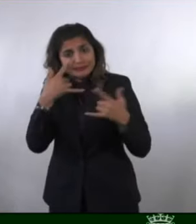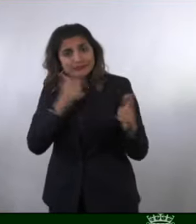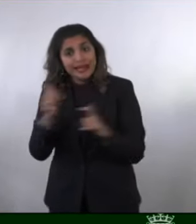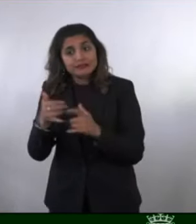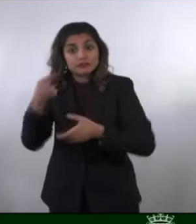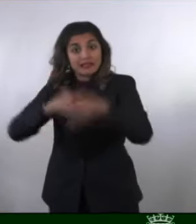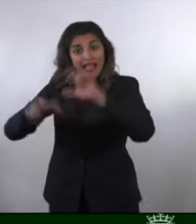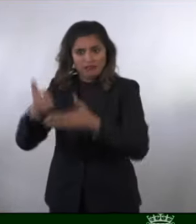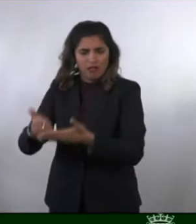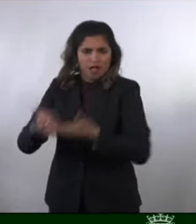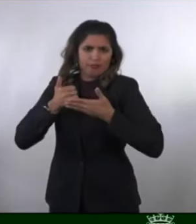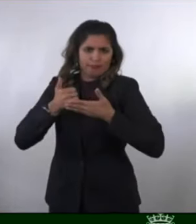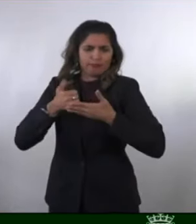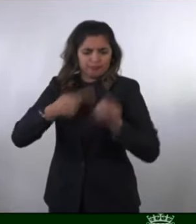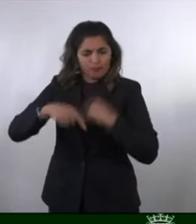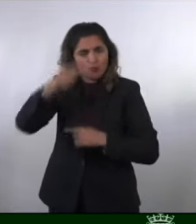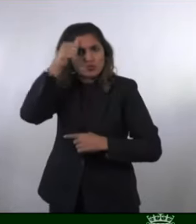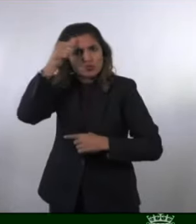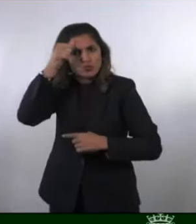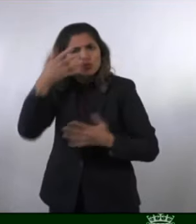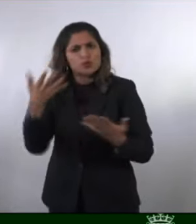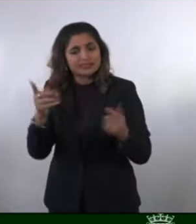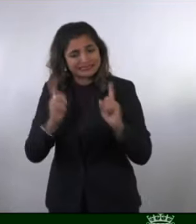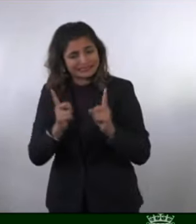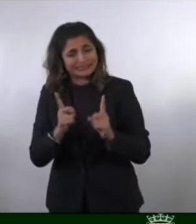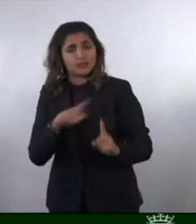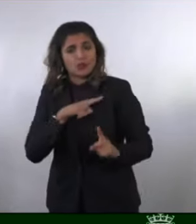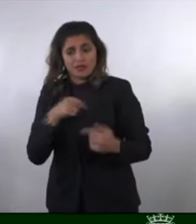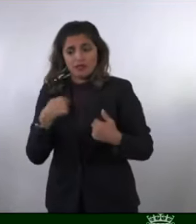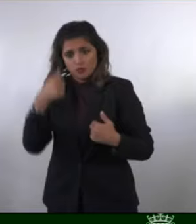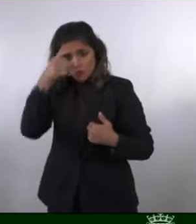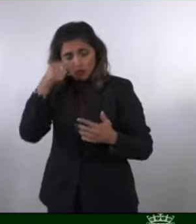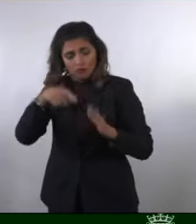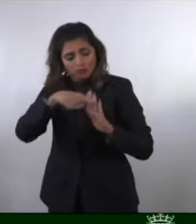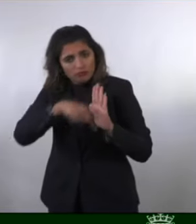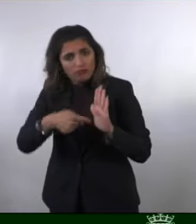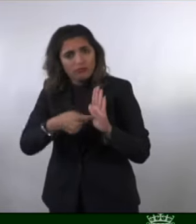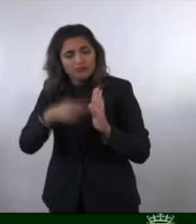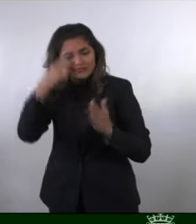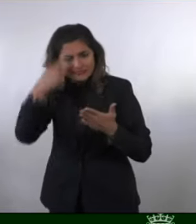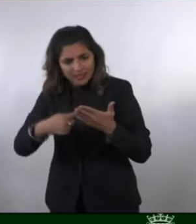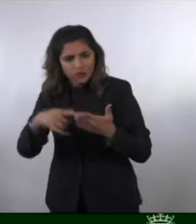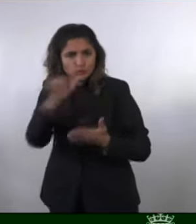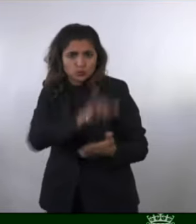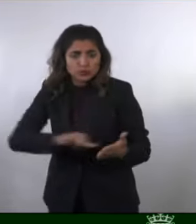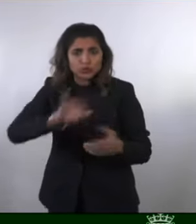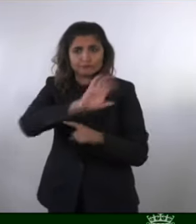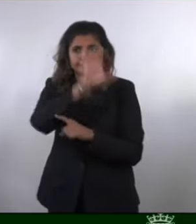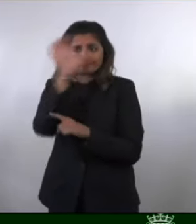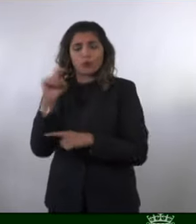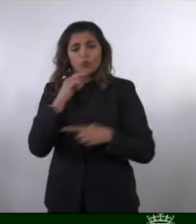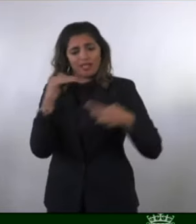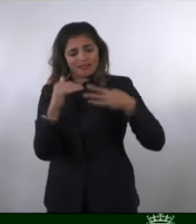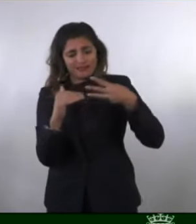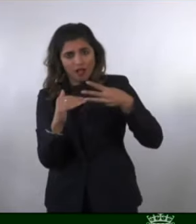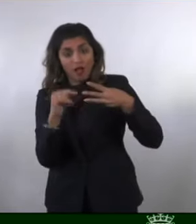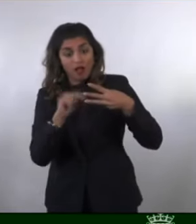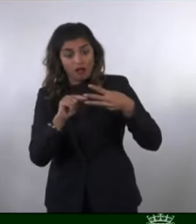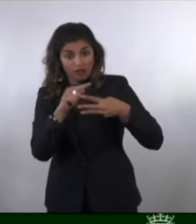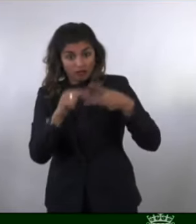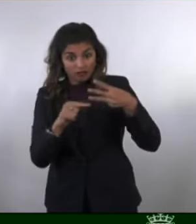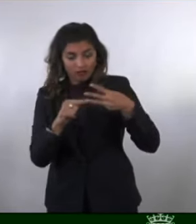Speaker, and it's in that context, with the combination of a tiering system